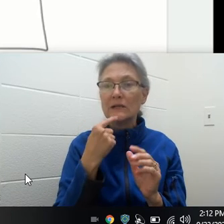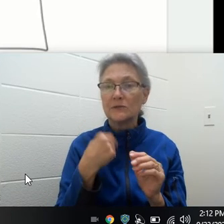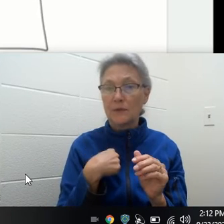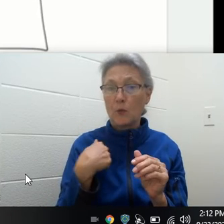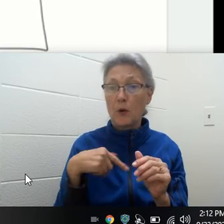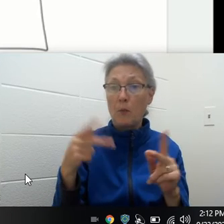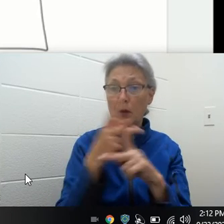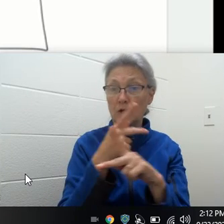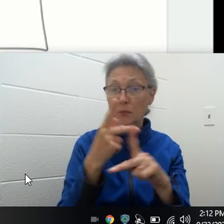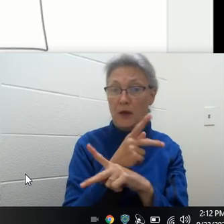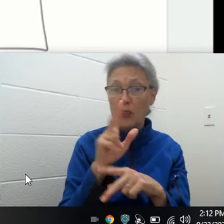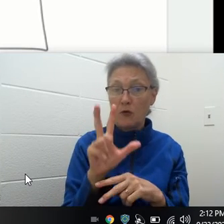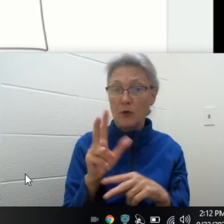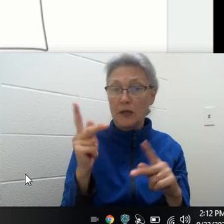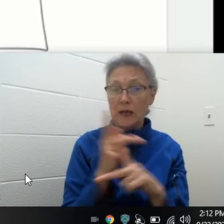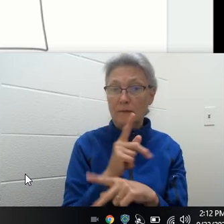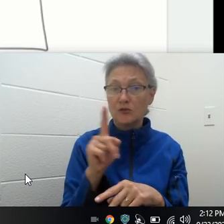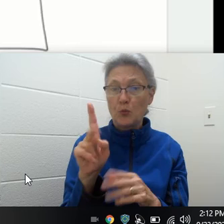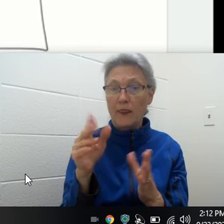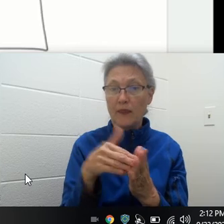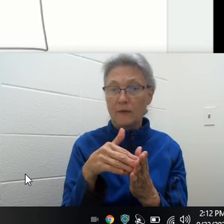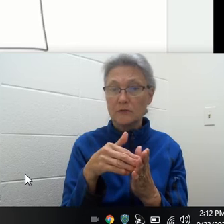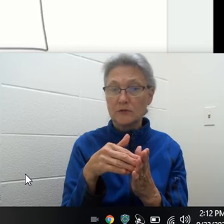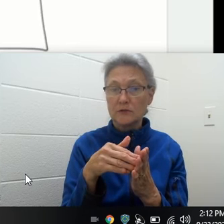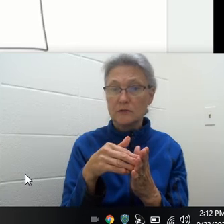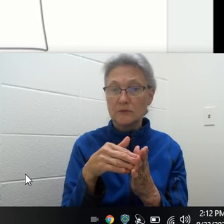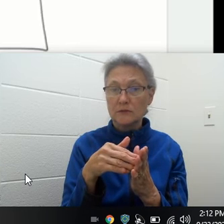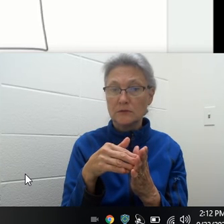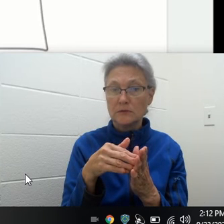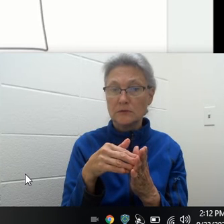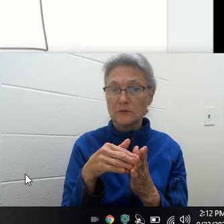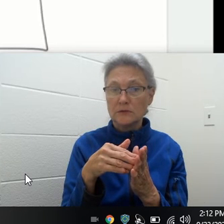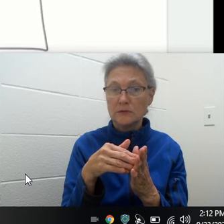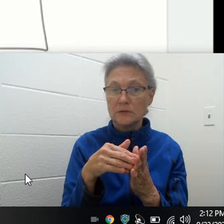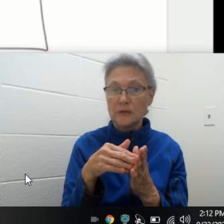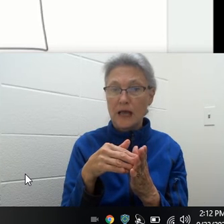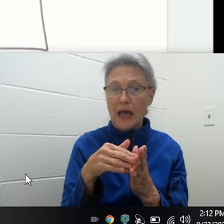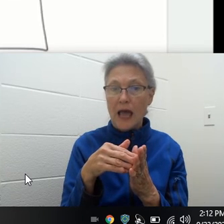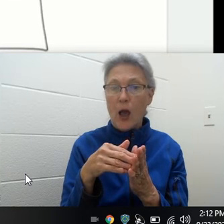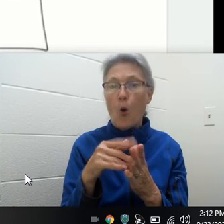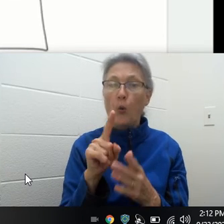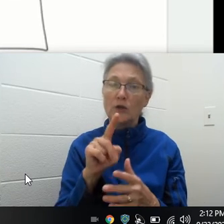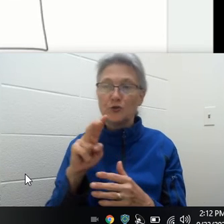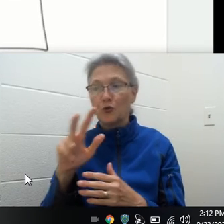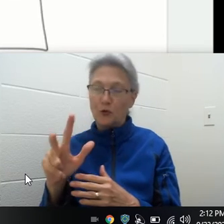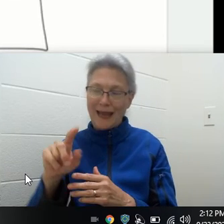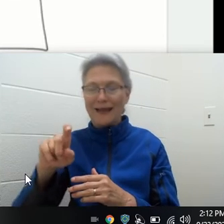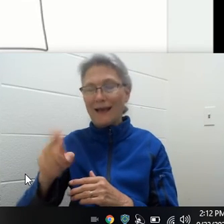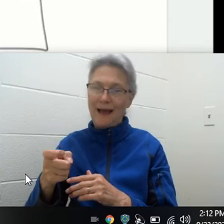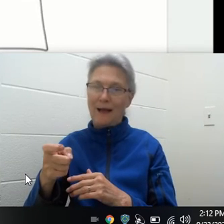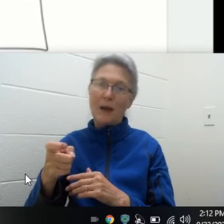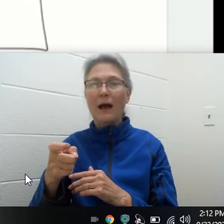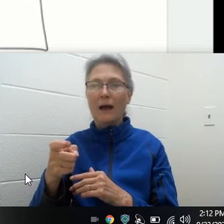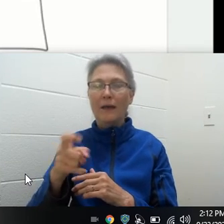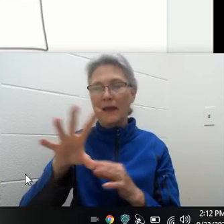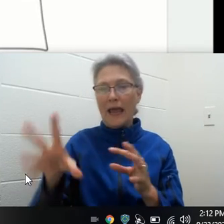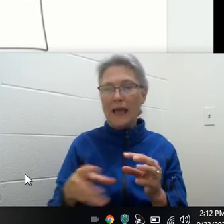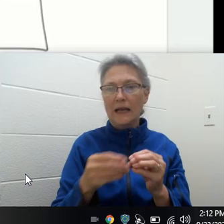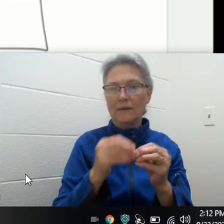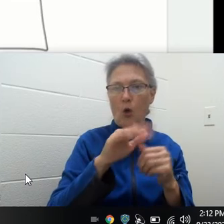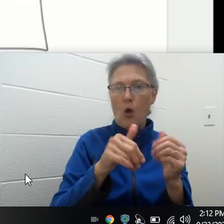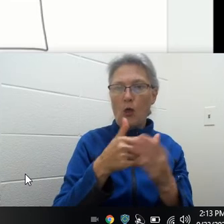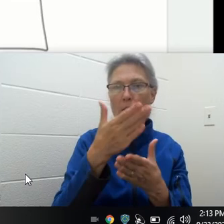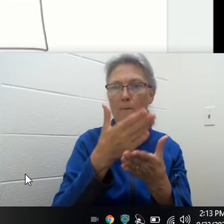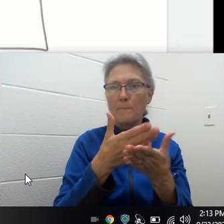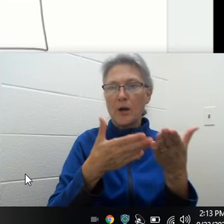that we are multiplying 3 times 1,000, 1, 2, 3, and comma. And then we would be adding up all of our